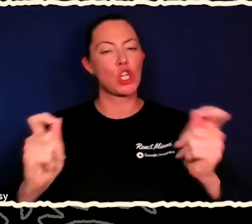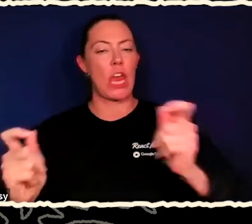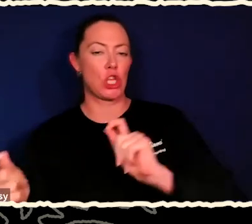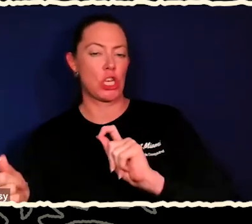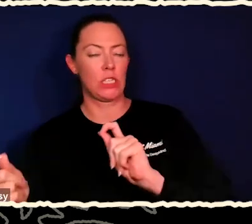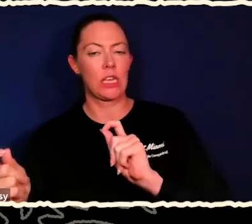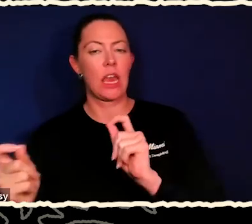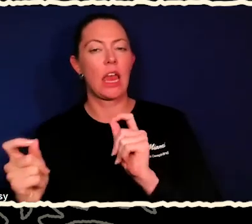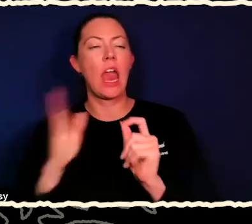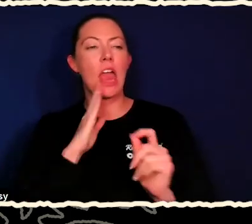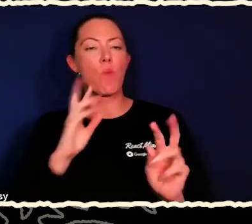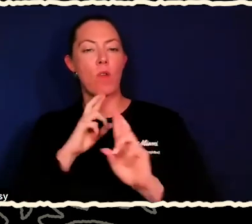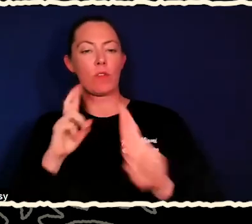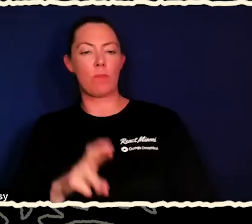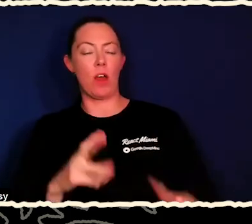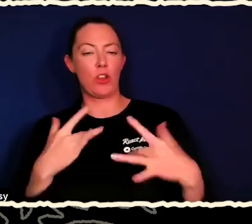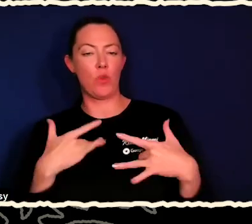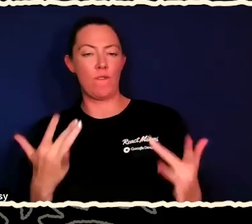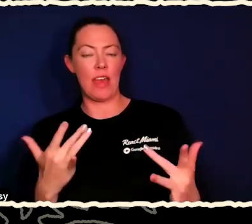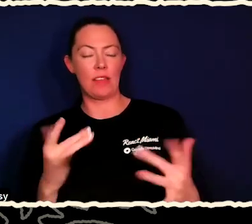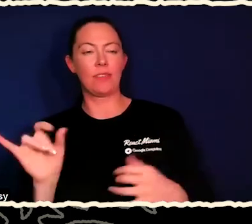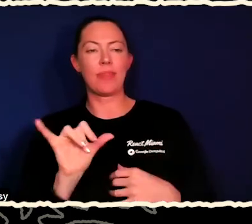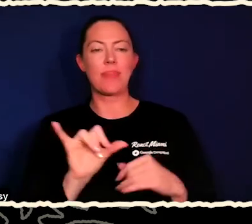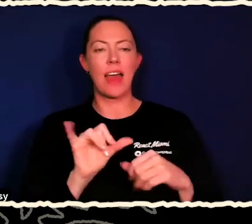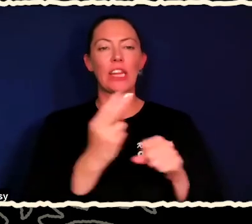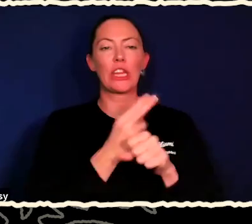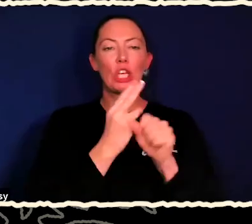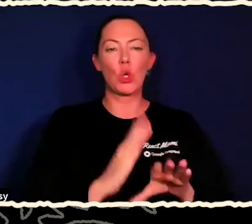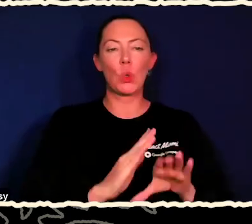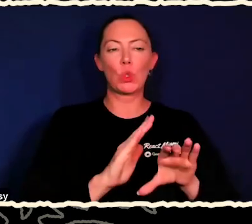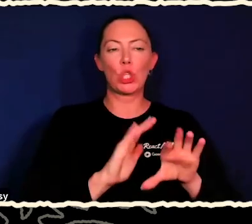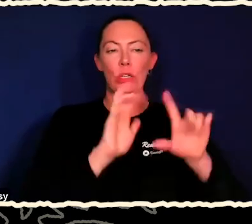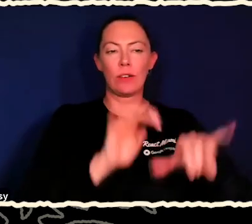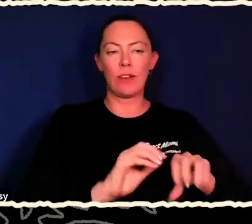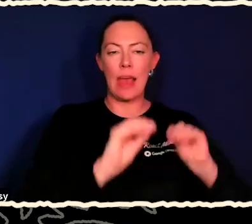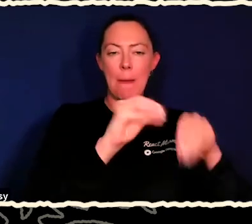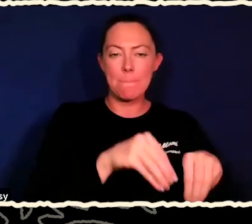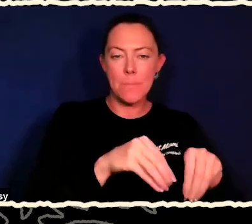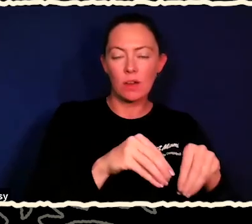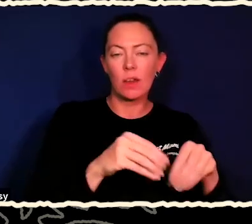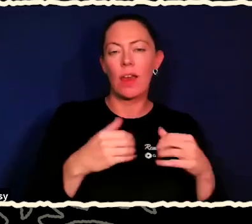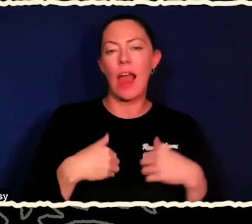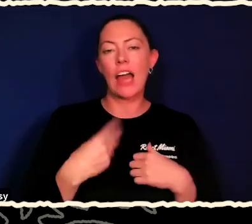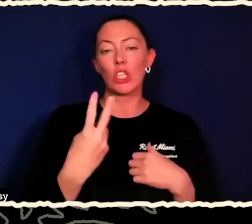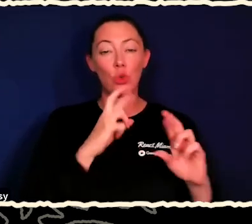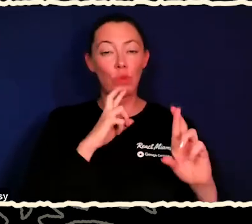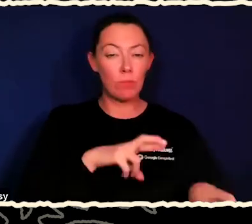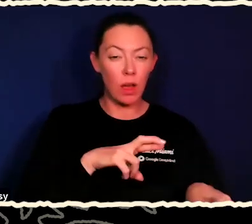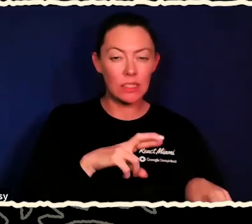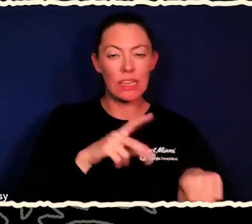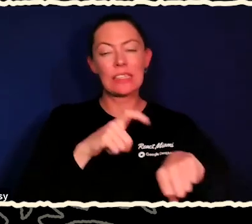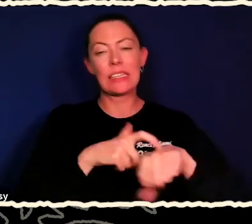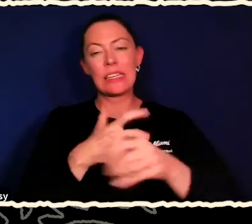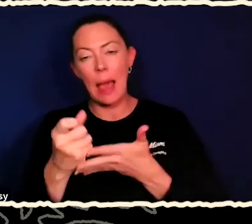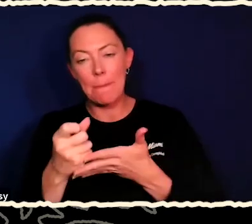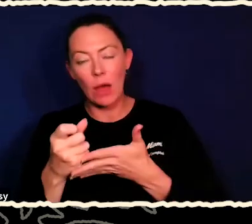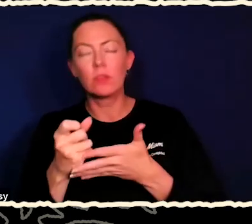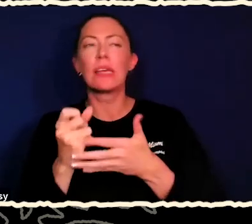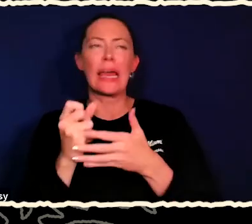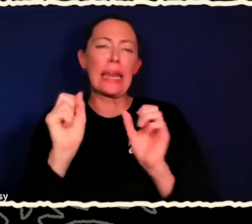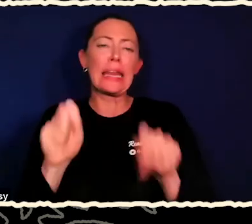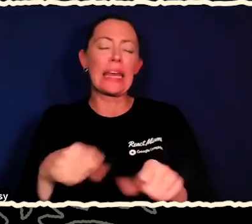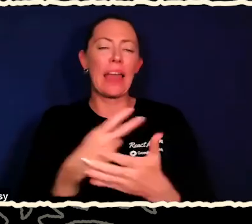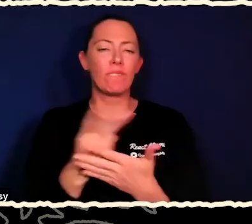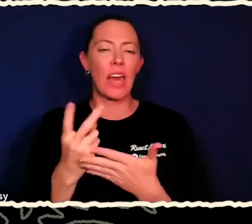to events, such as user input, to responses, timeouts, and it can fail. This is exactly